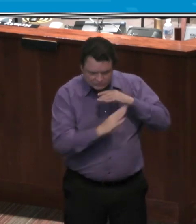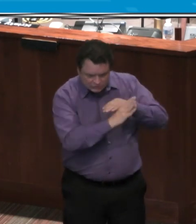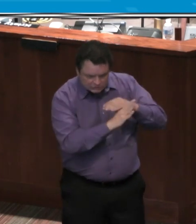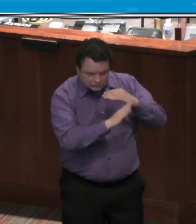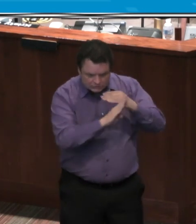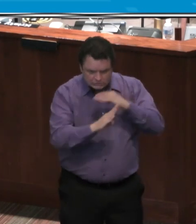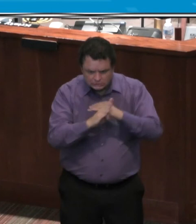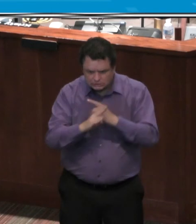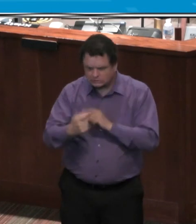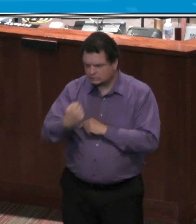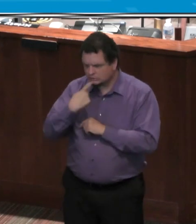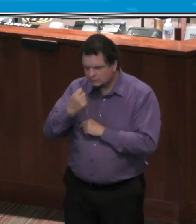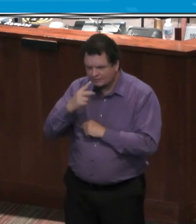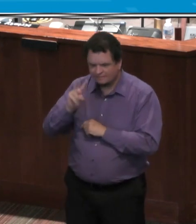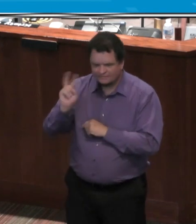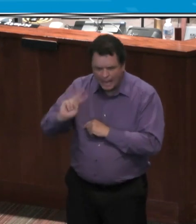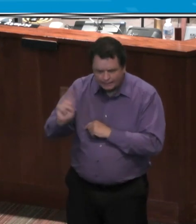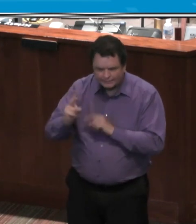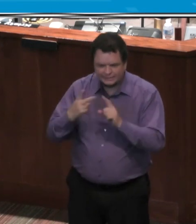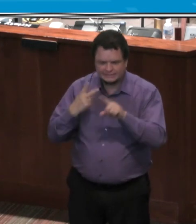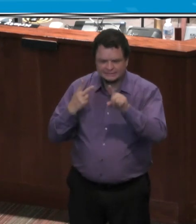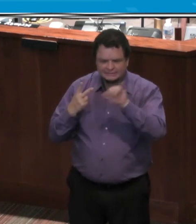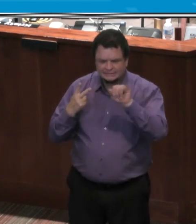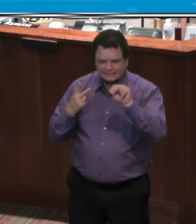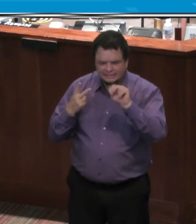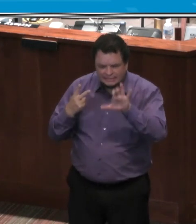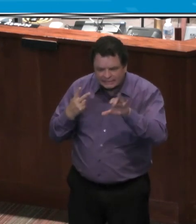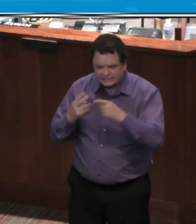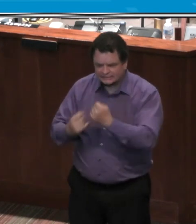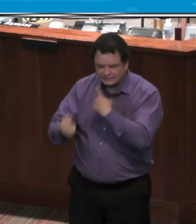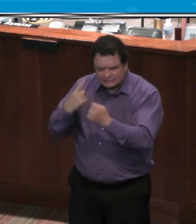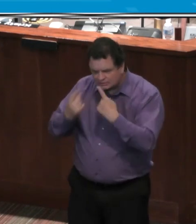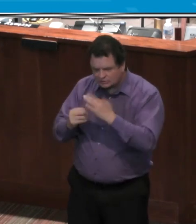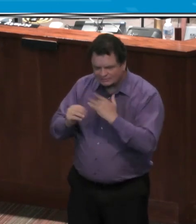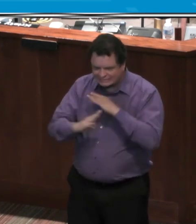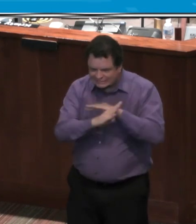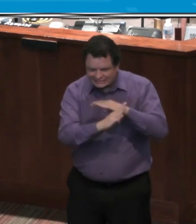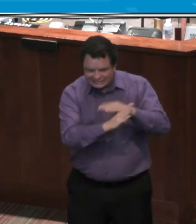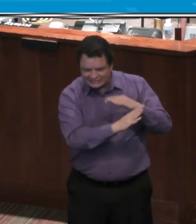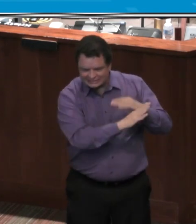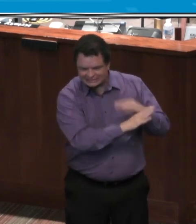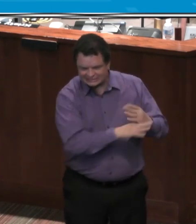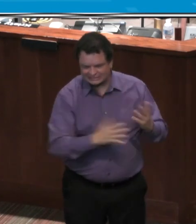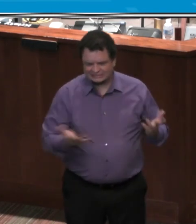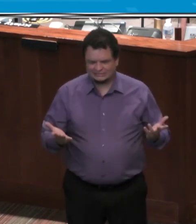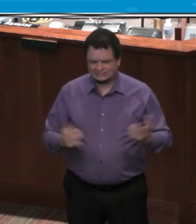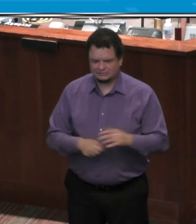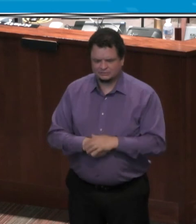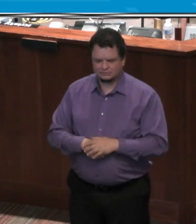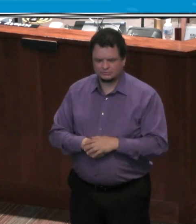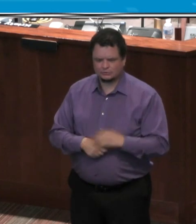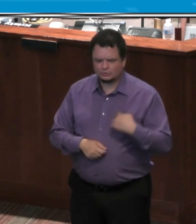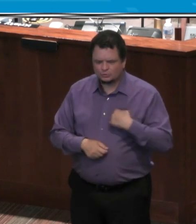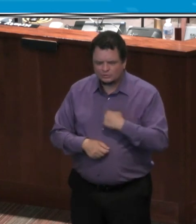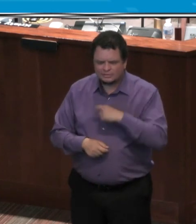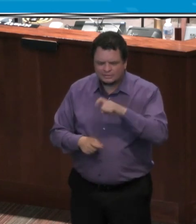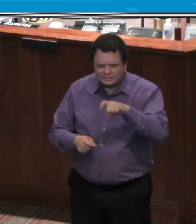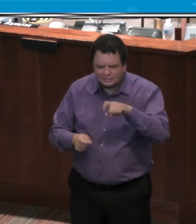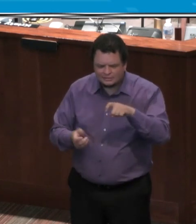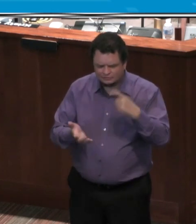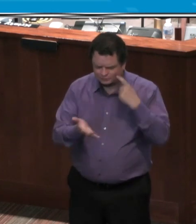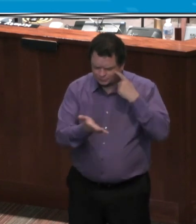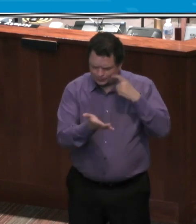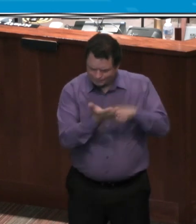are recommending at the time, but we just need to be familiar with this is not going away. We're not going to have an end where we're going to have